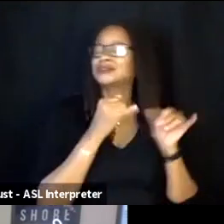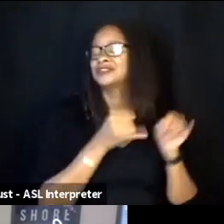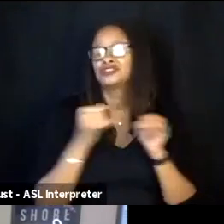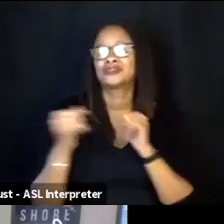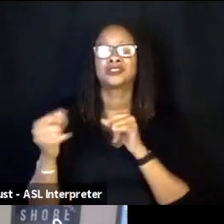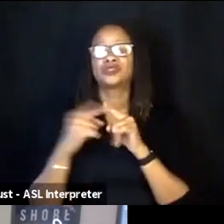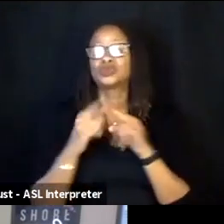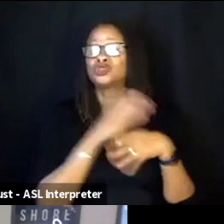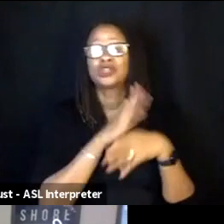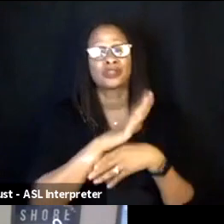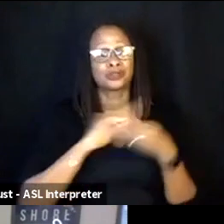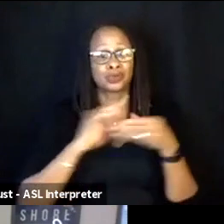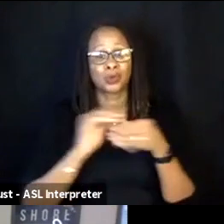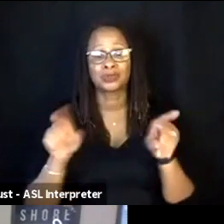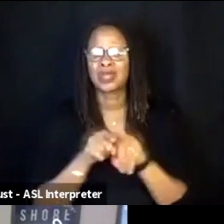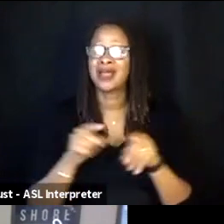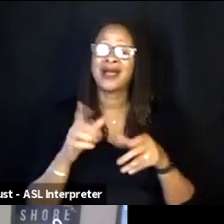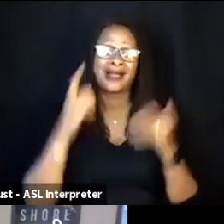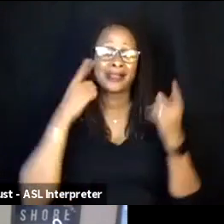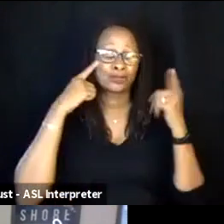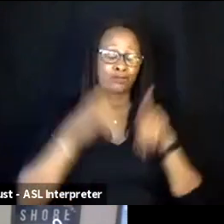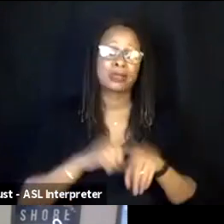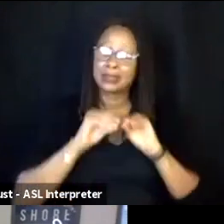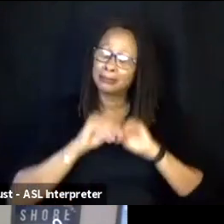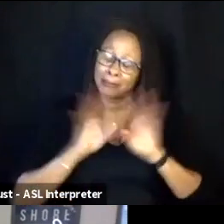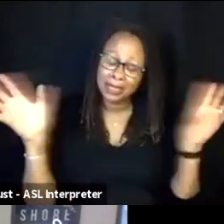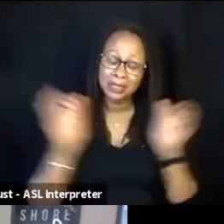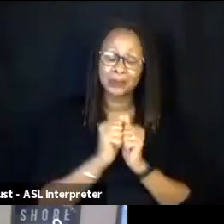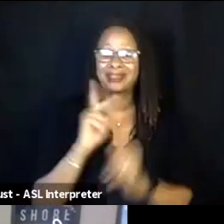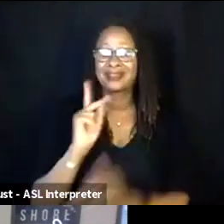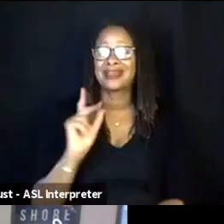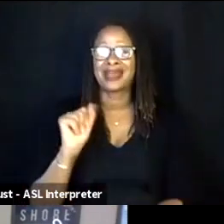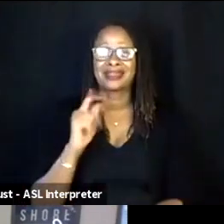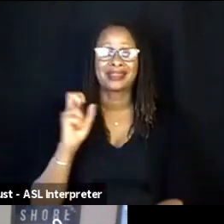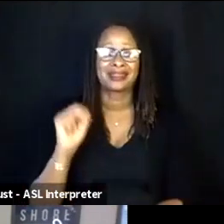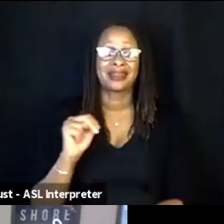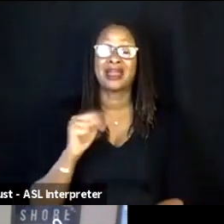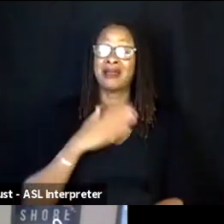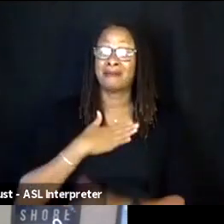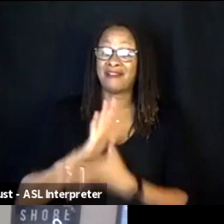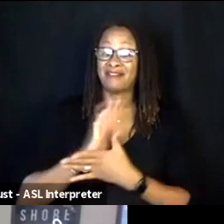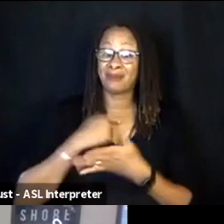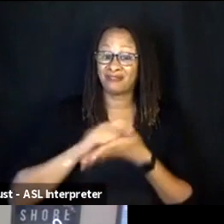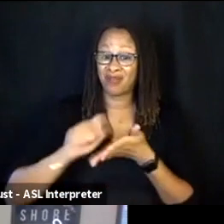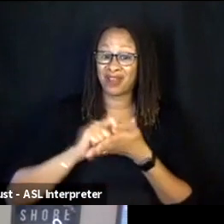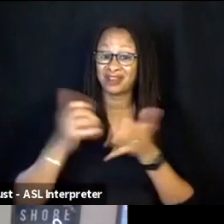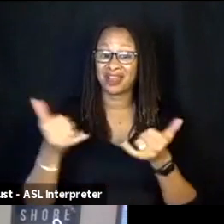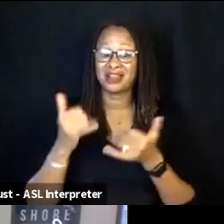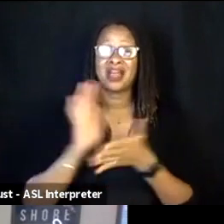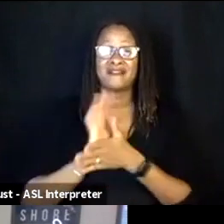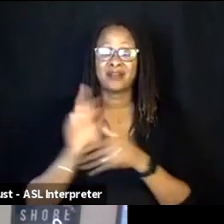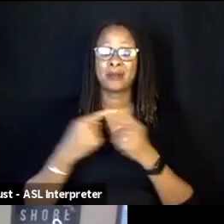their stories. And I agree wholeheartedly with Kathleen. You know, the film I'm writing is a film about